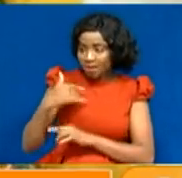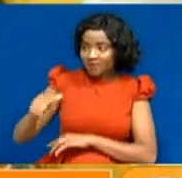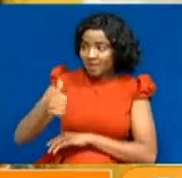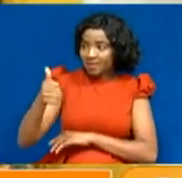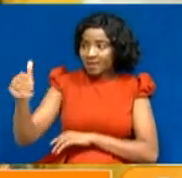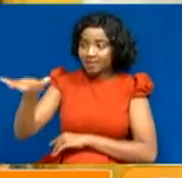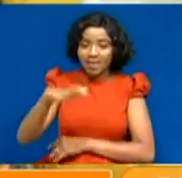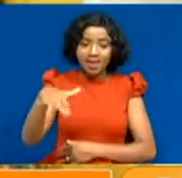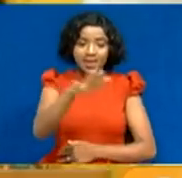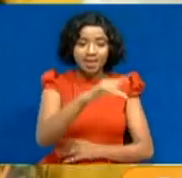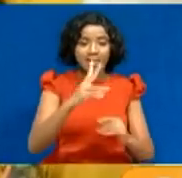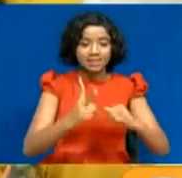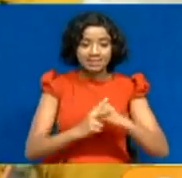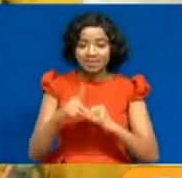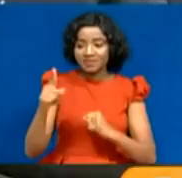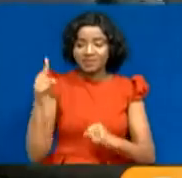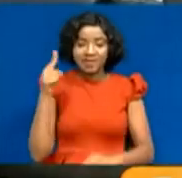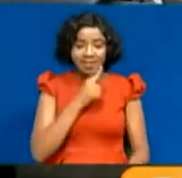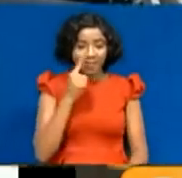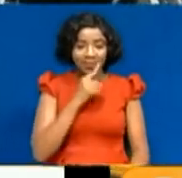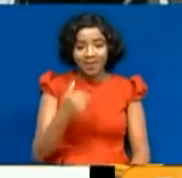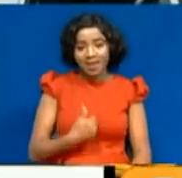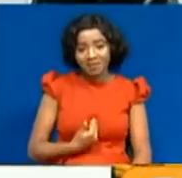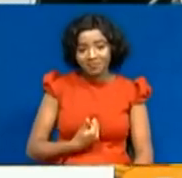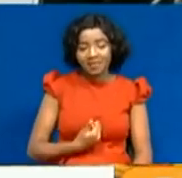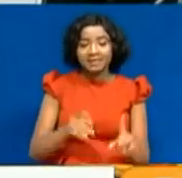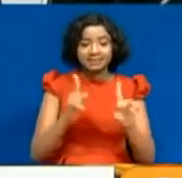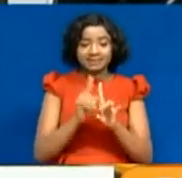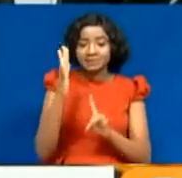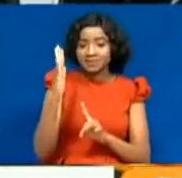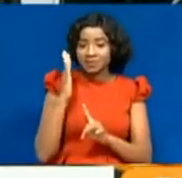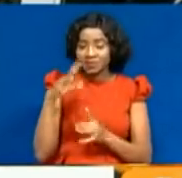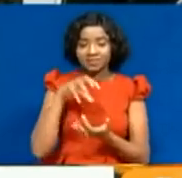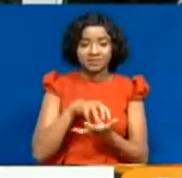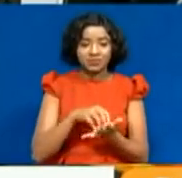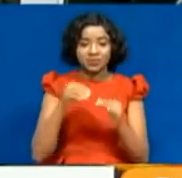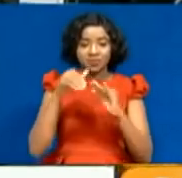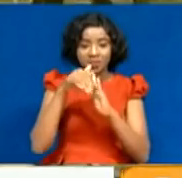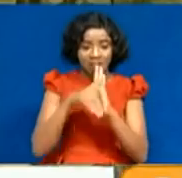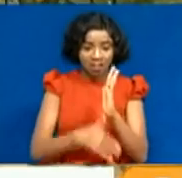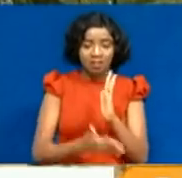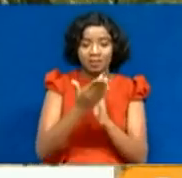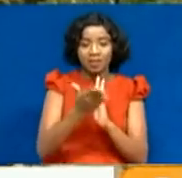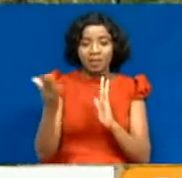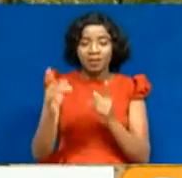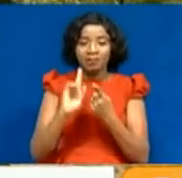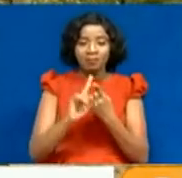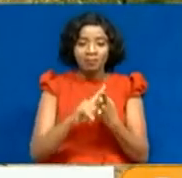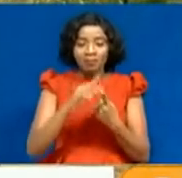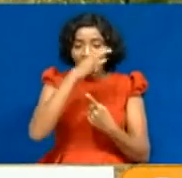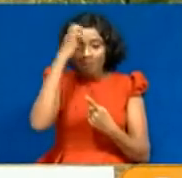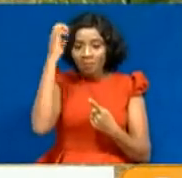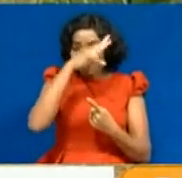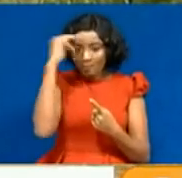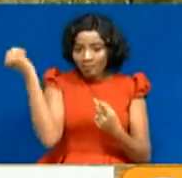hatari sana mpaka wafikishe hizo mtihani. Kudorora kwa hali ya usalama kumekithiri katika maeneo tofauti katika kaunti za Elgeyo Marakwet na Baringo,